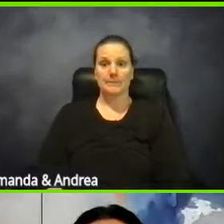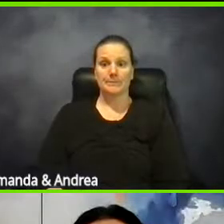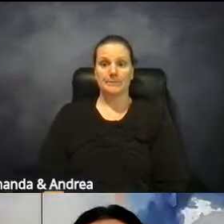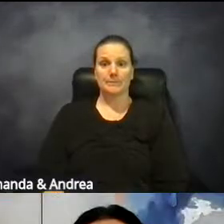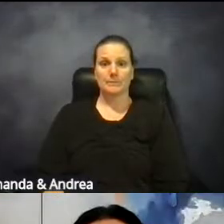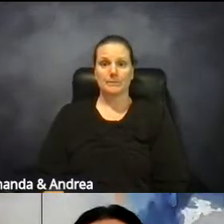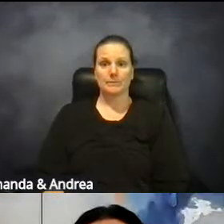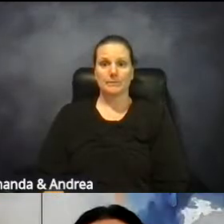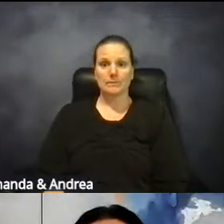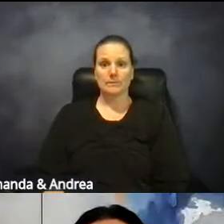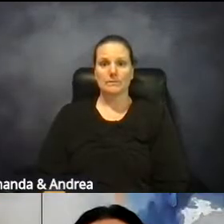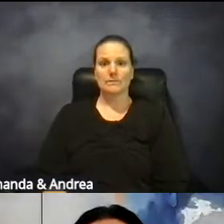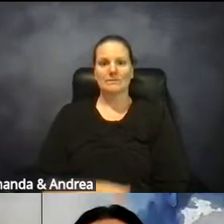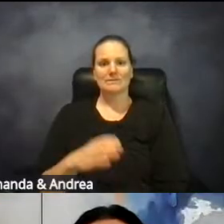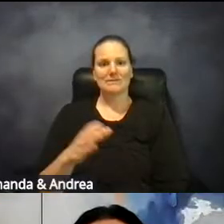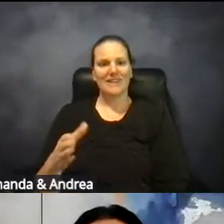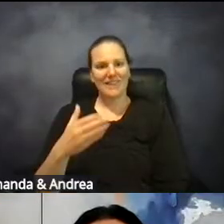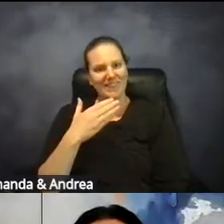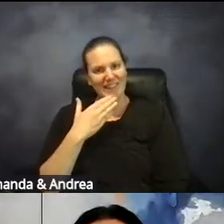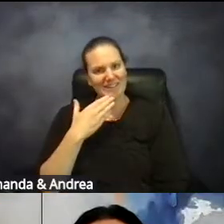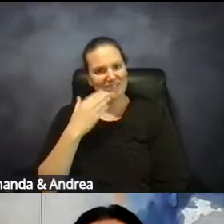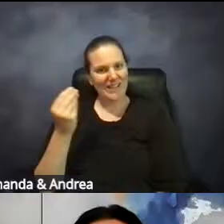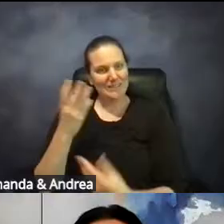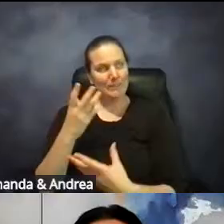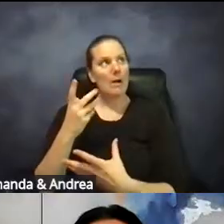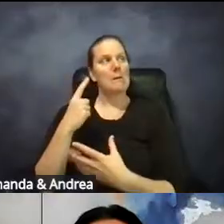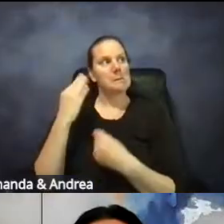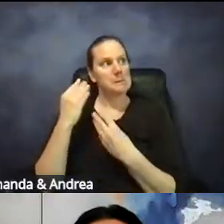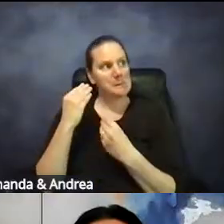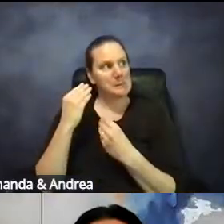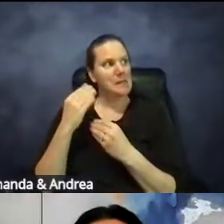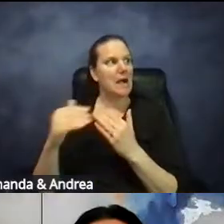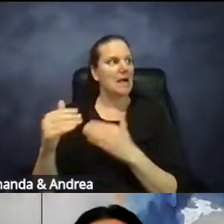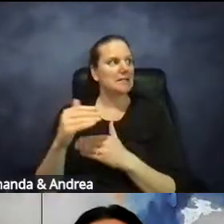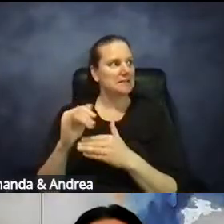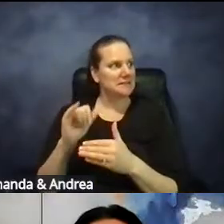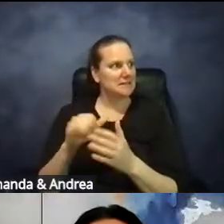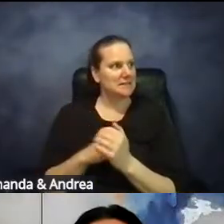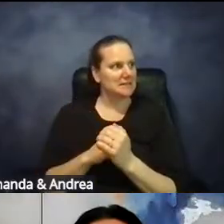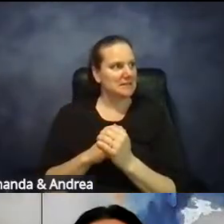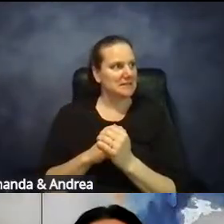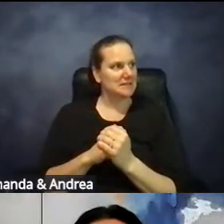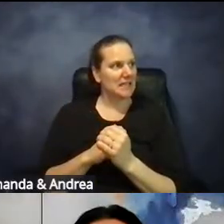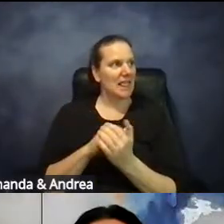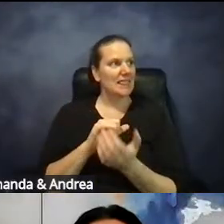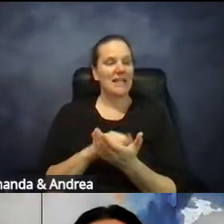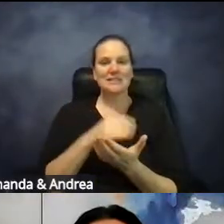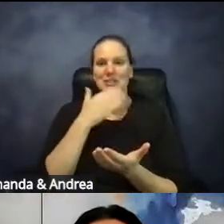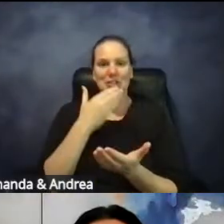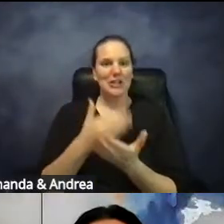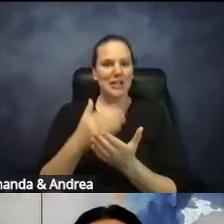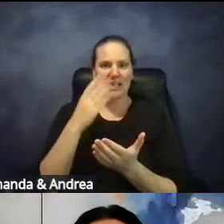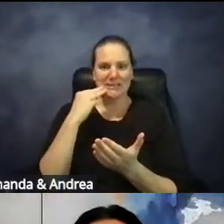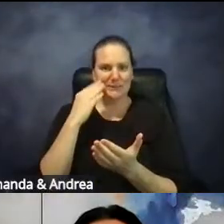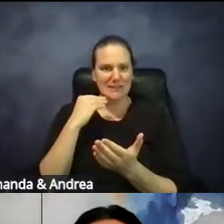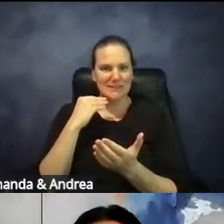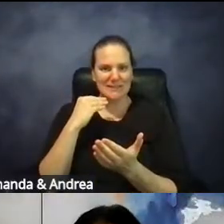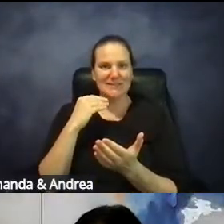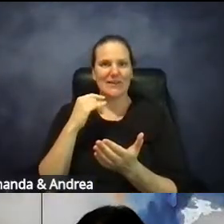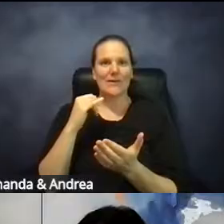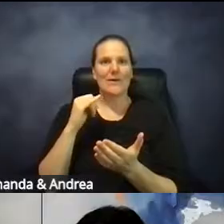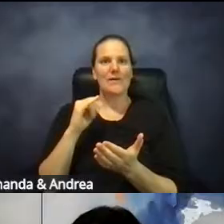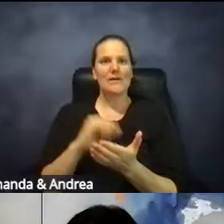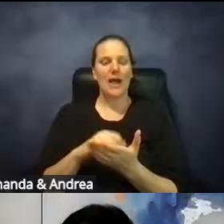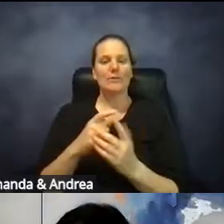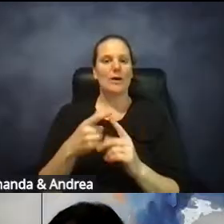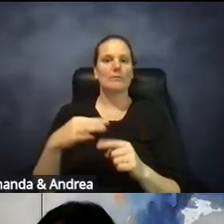Oh, well, thanks for the heads up. Think ahead on that one. It was a really good experience. What I took